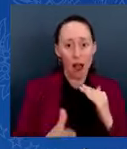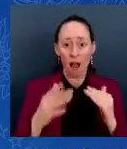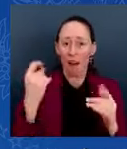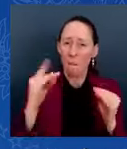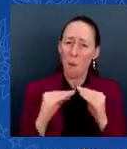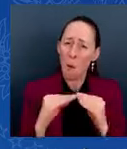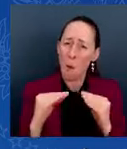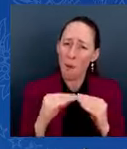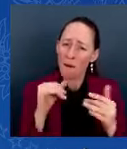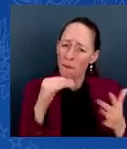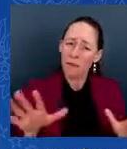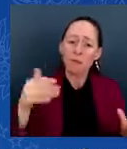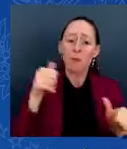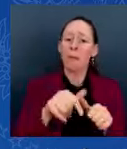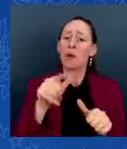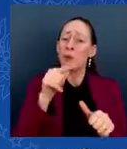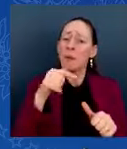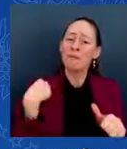America.